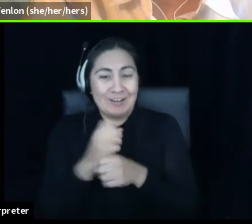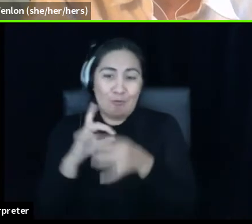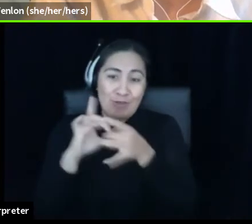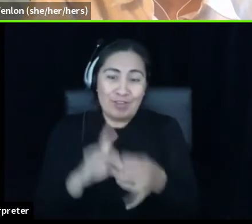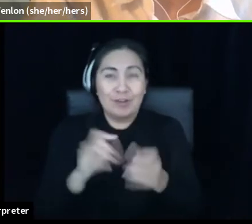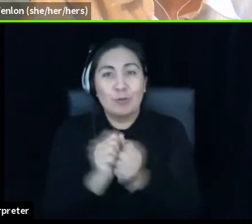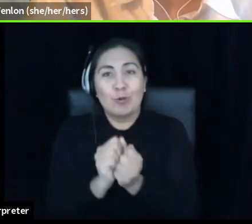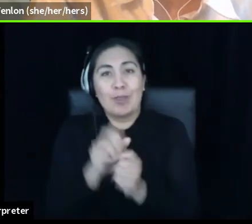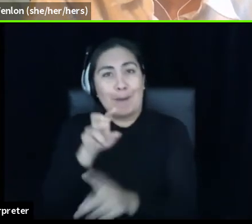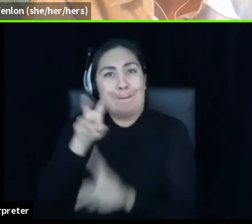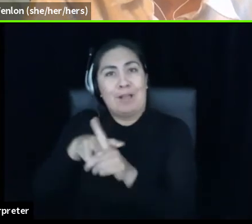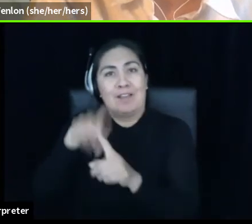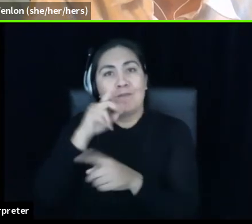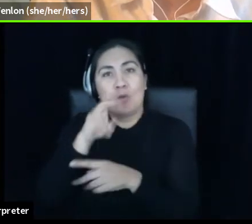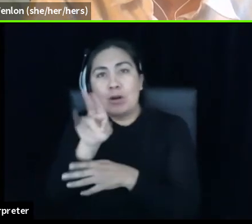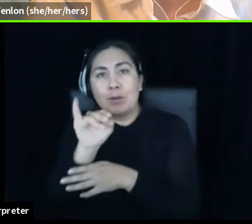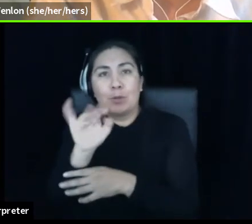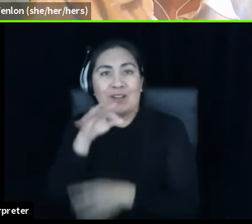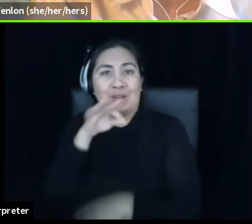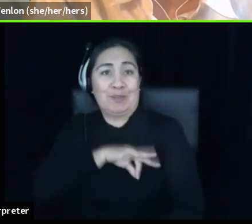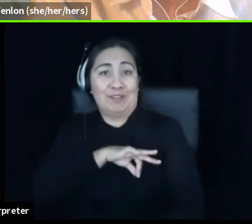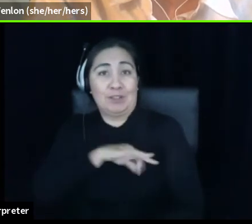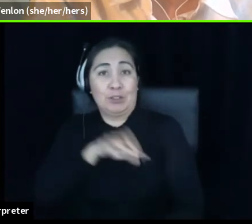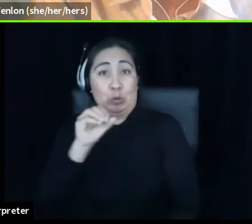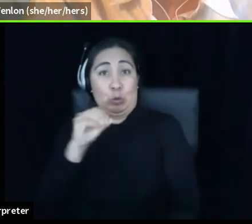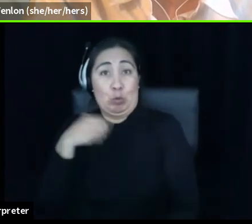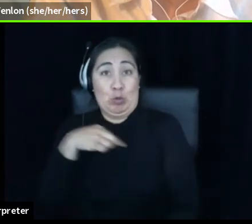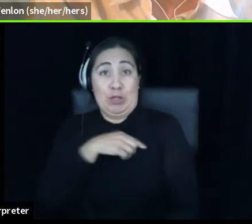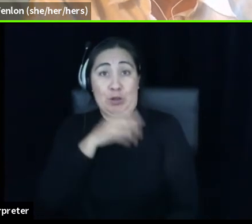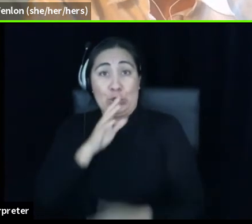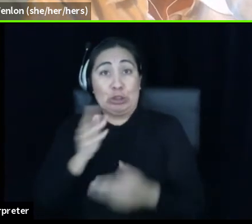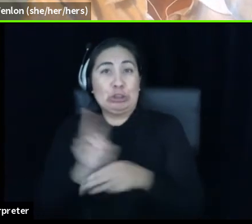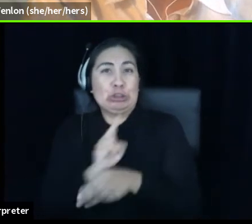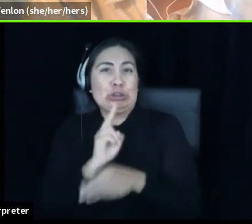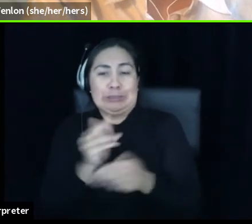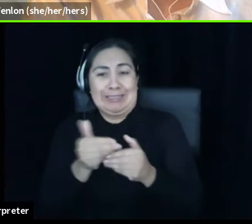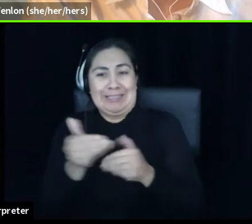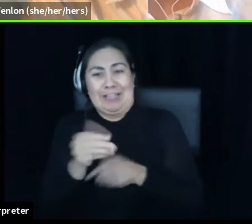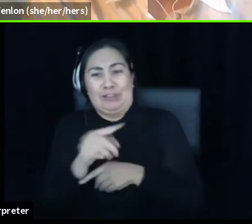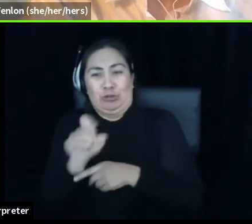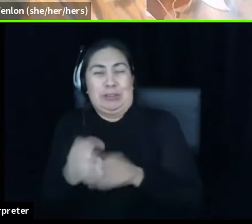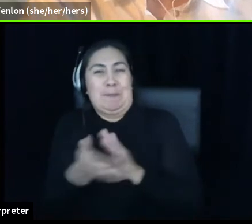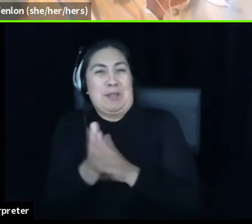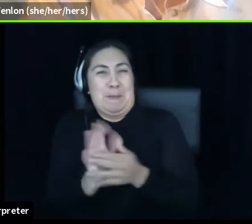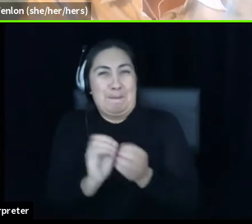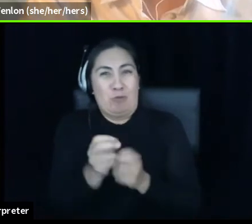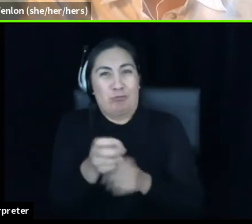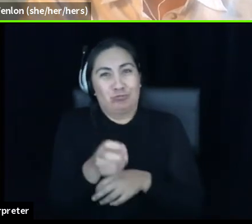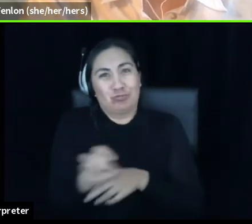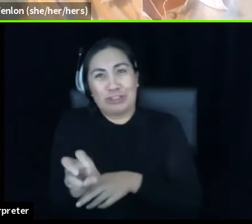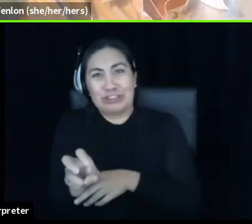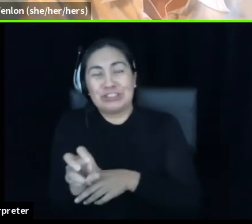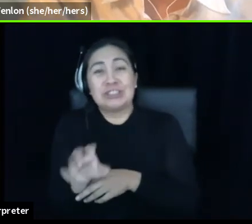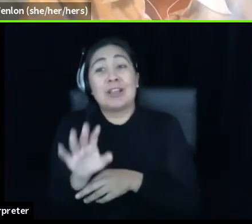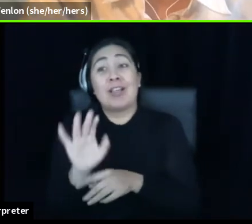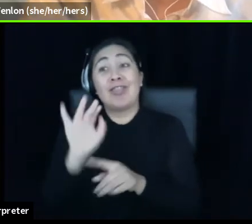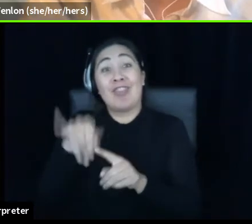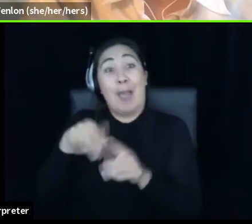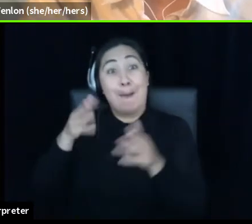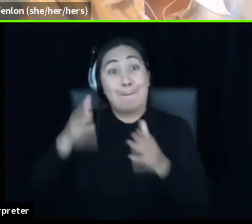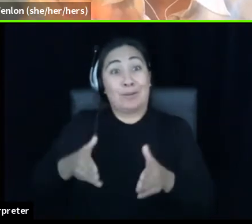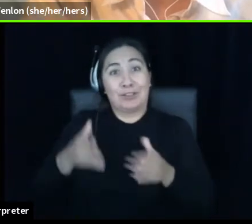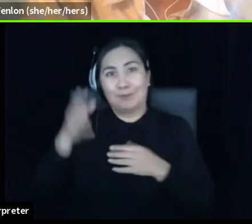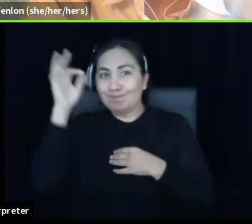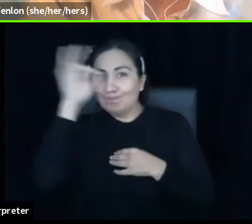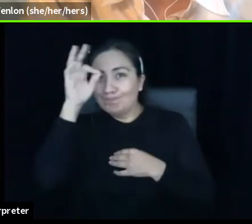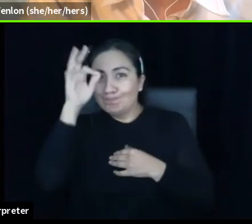unemployment benefits. And we're actually going to use this next question as a transition, because this person did not know that you were going to